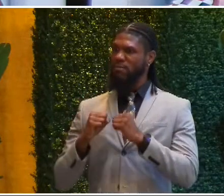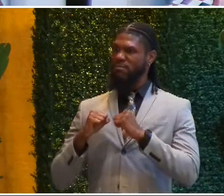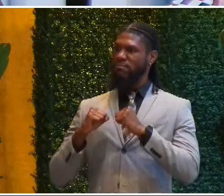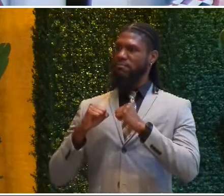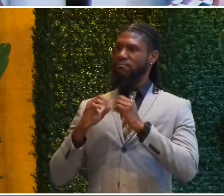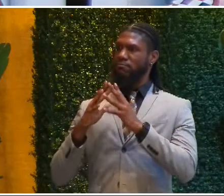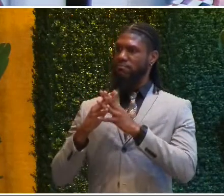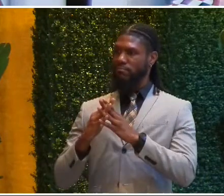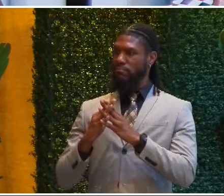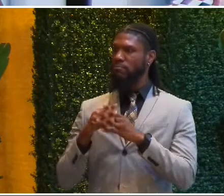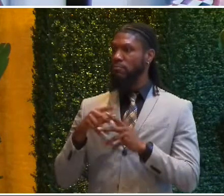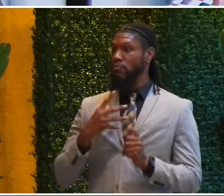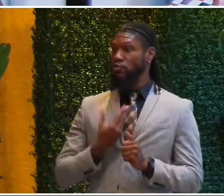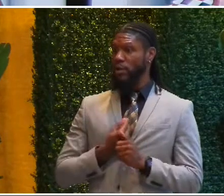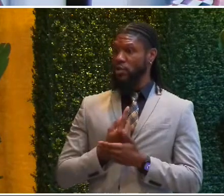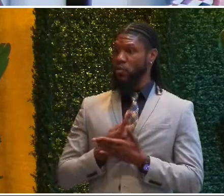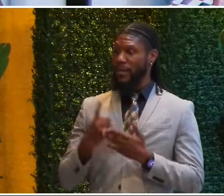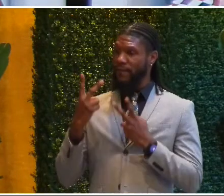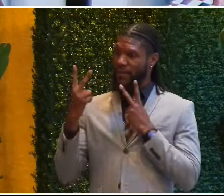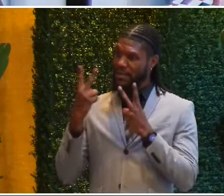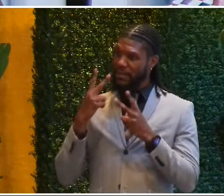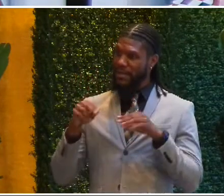Transgender Week of Visibility in Action. Come on.